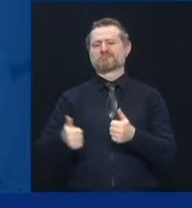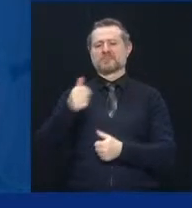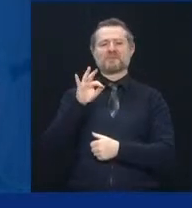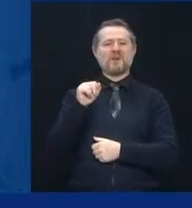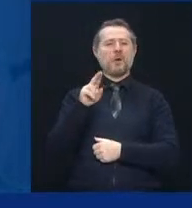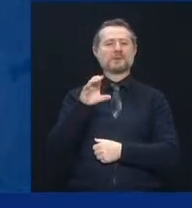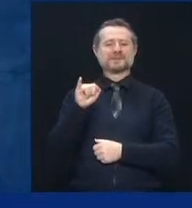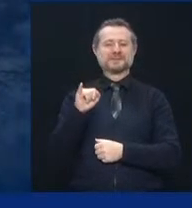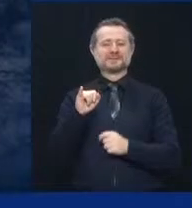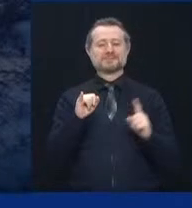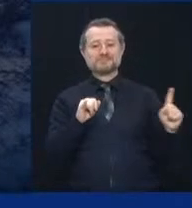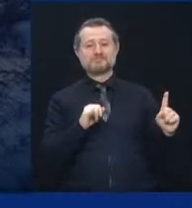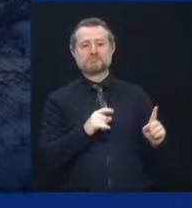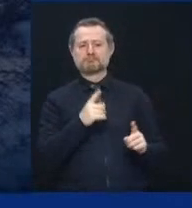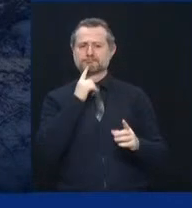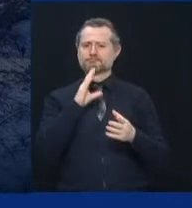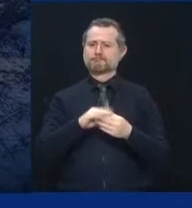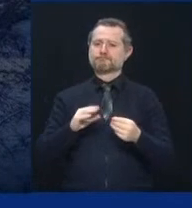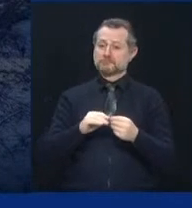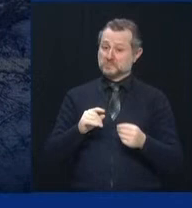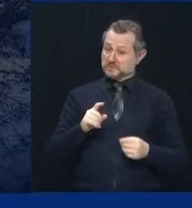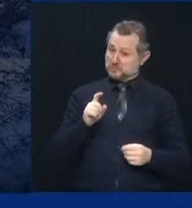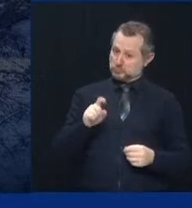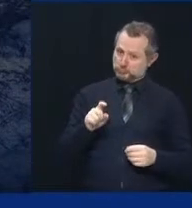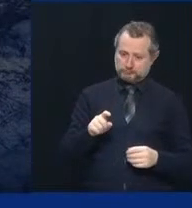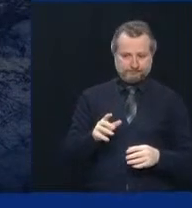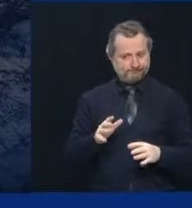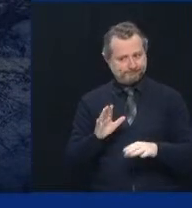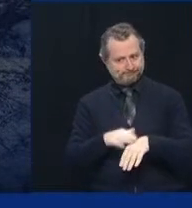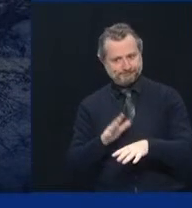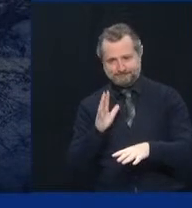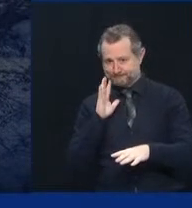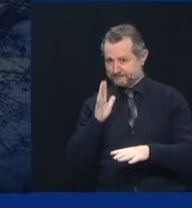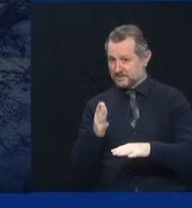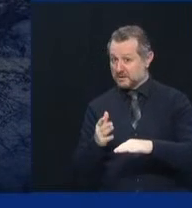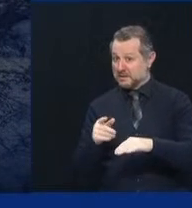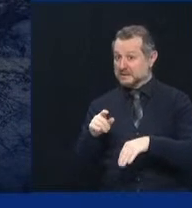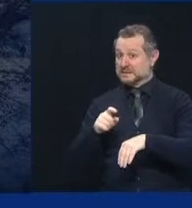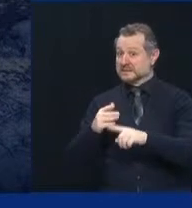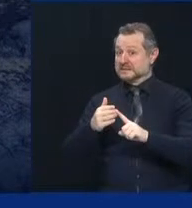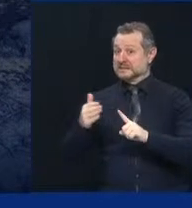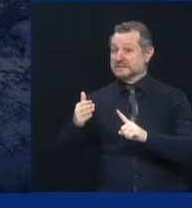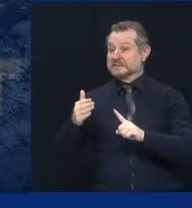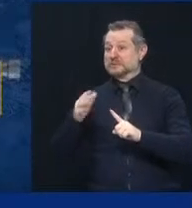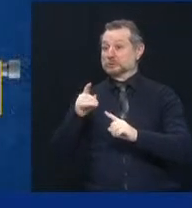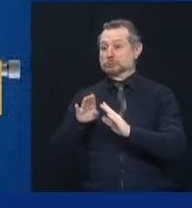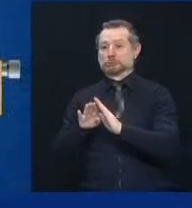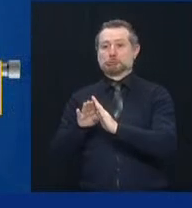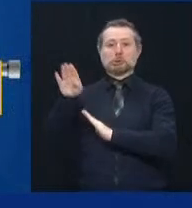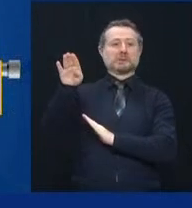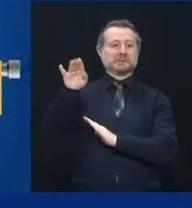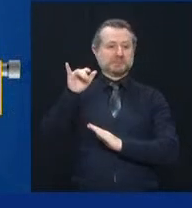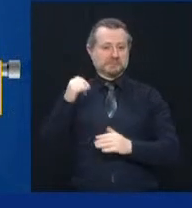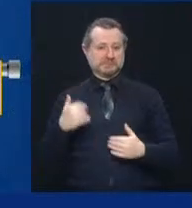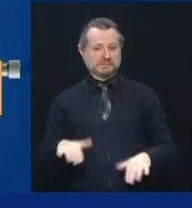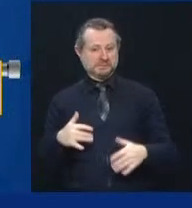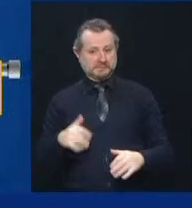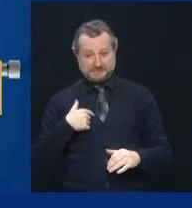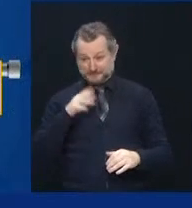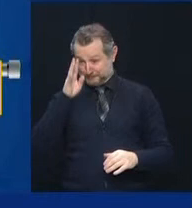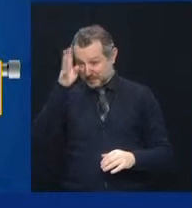on a surge, if you remember. We came up with a plan for the winter, for that holiday